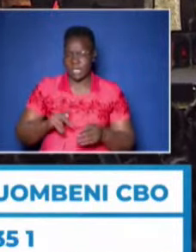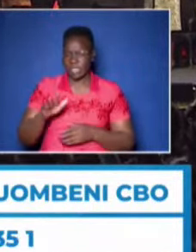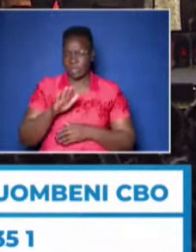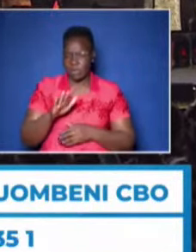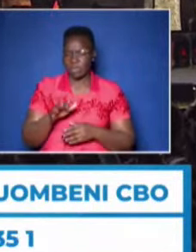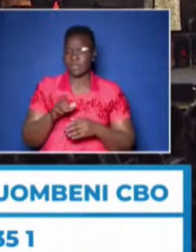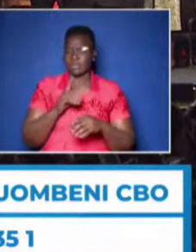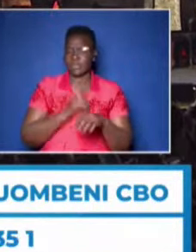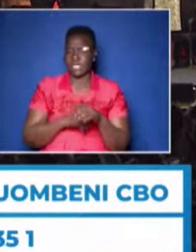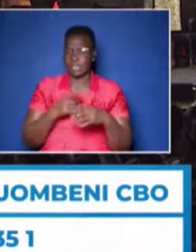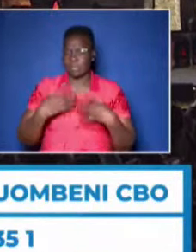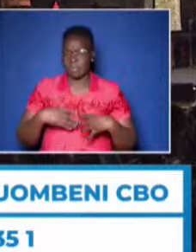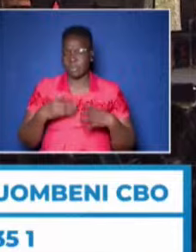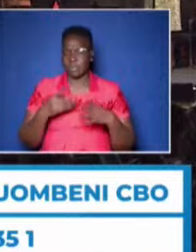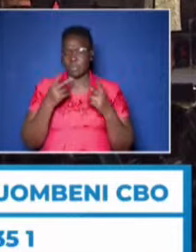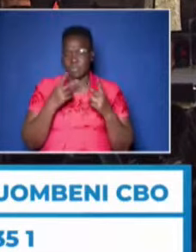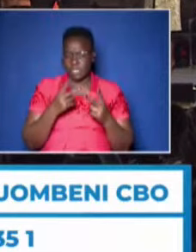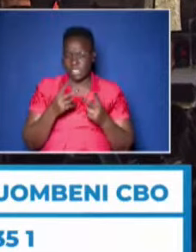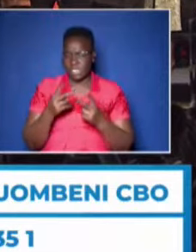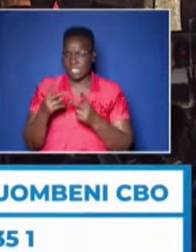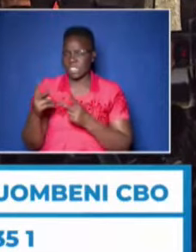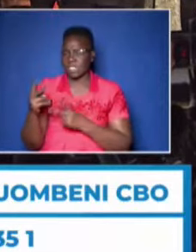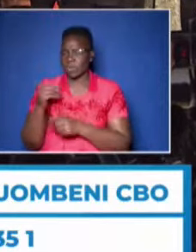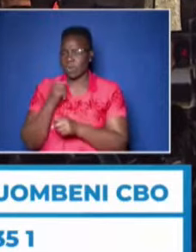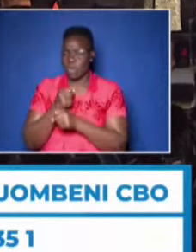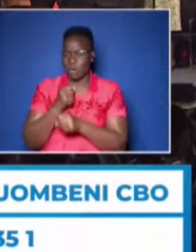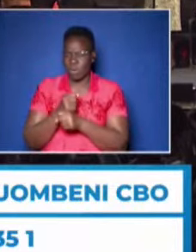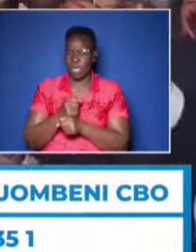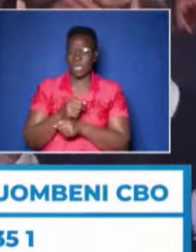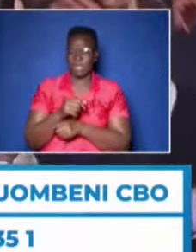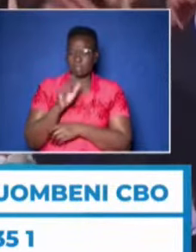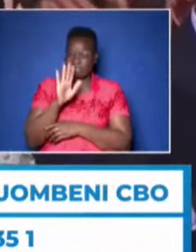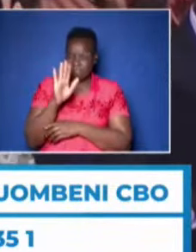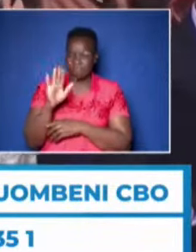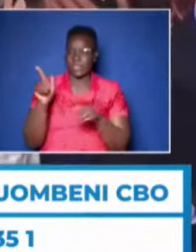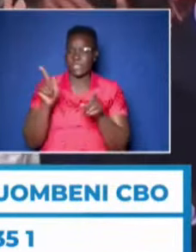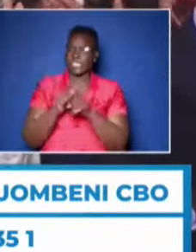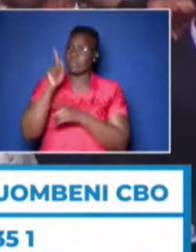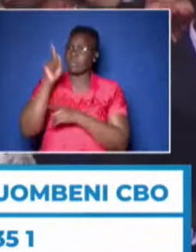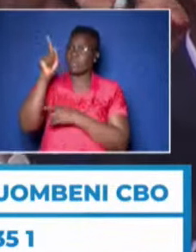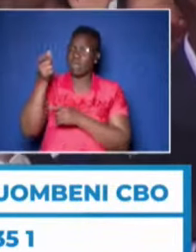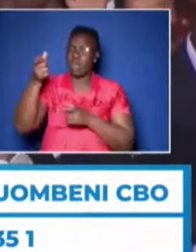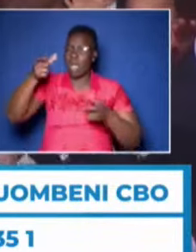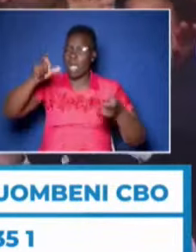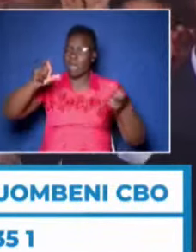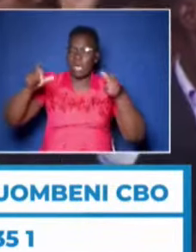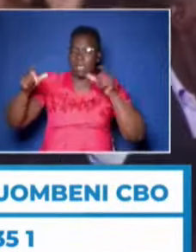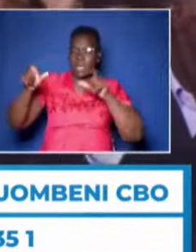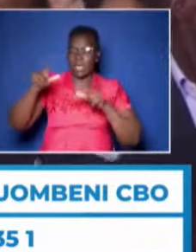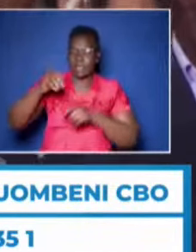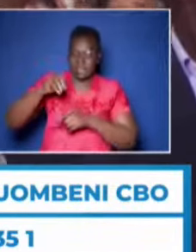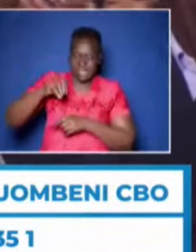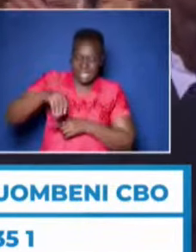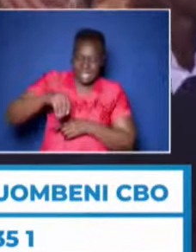people sow in your work you'll multiply the seed